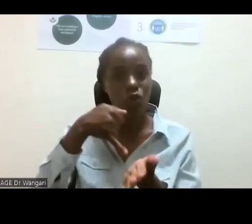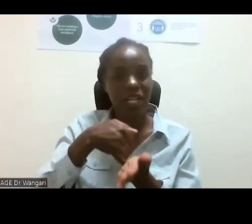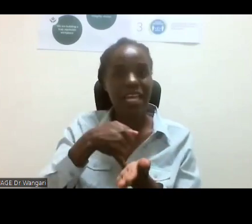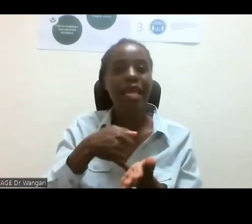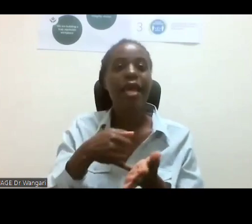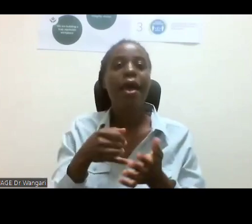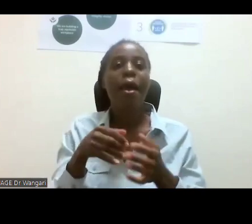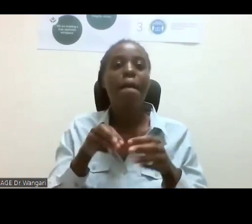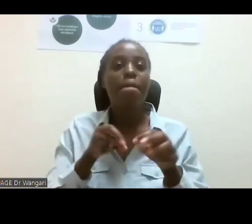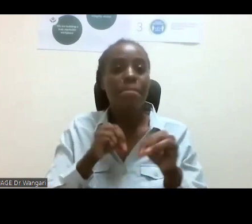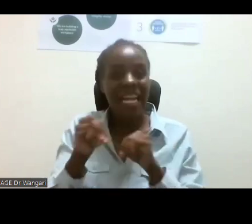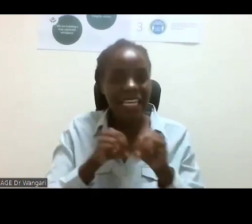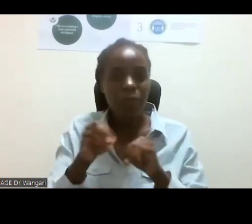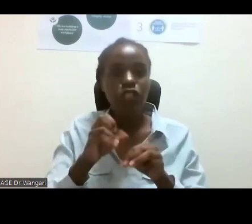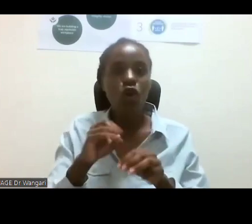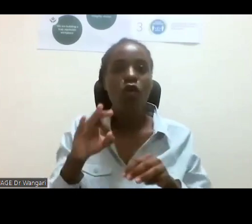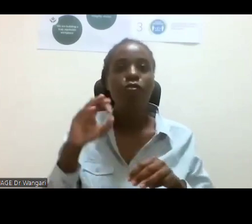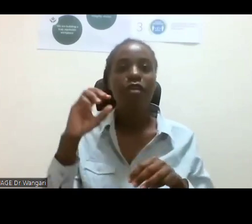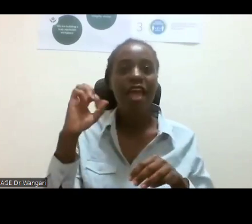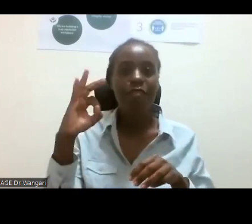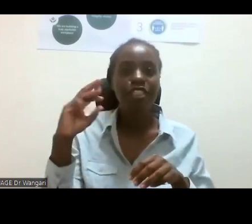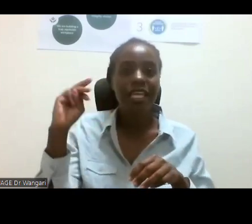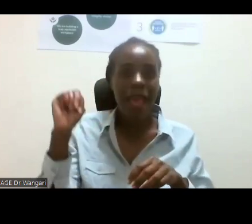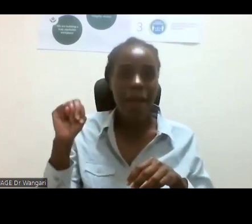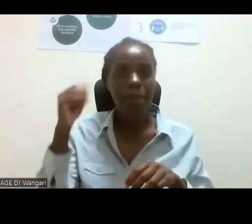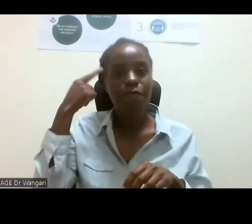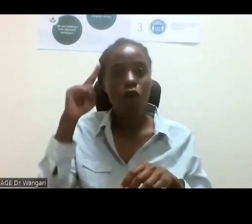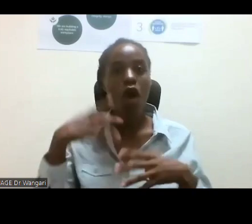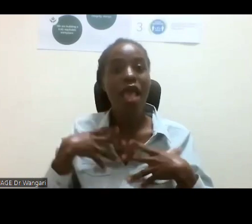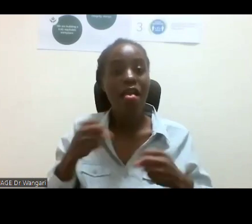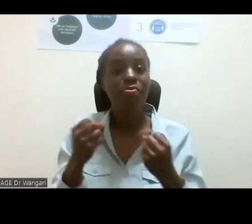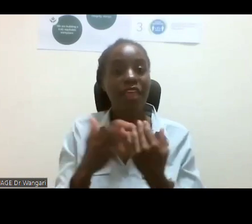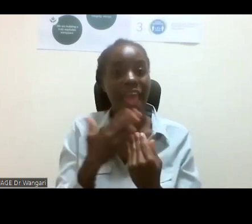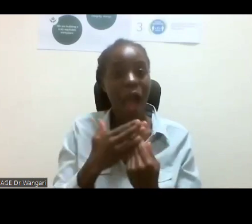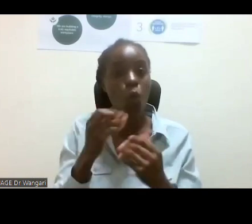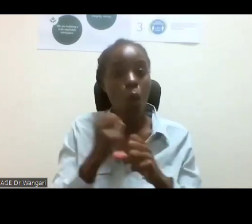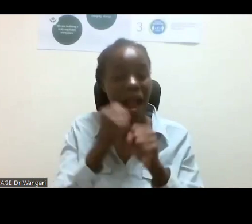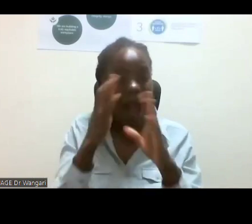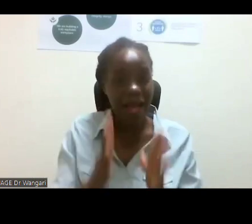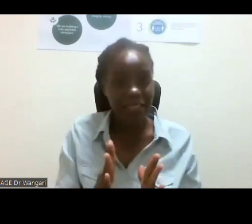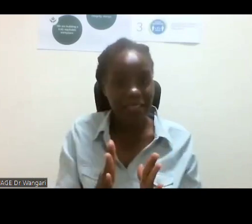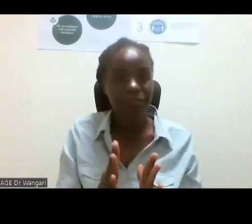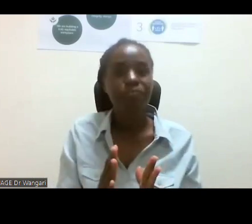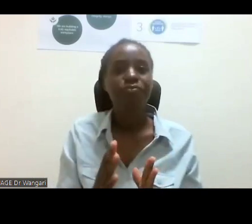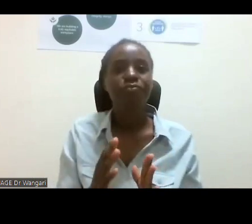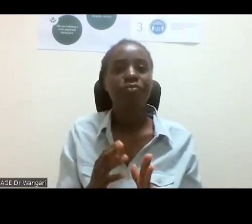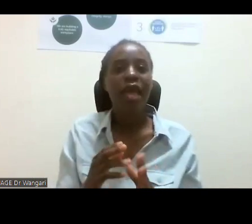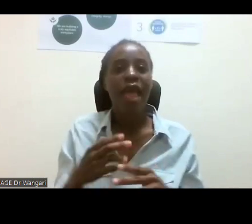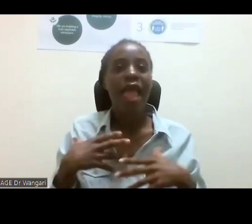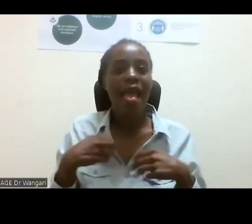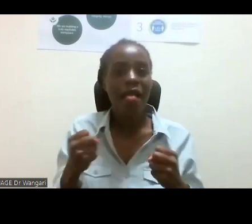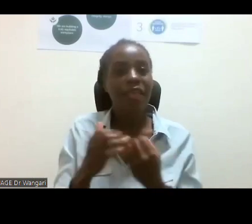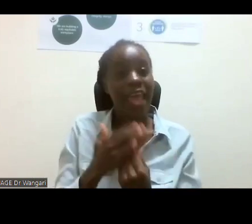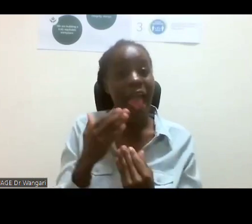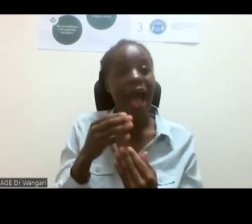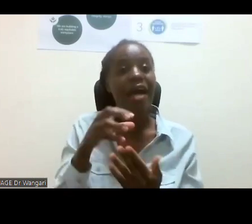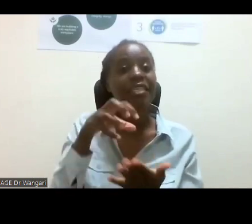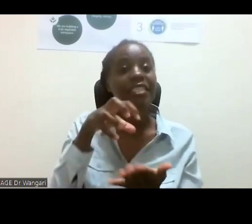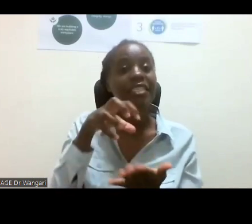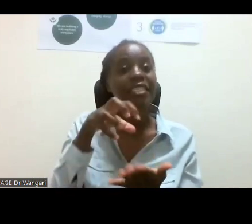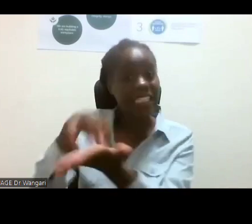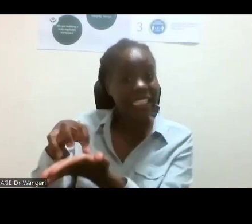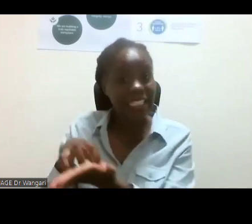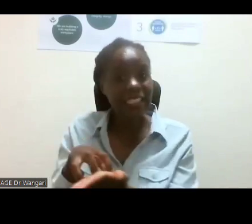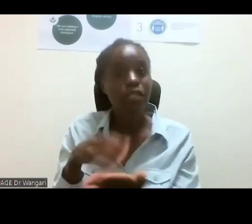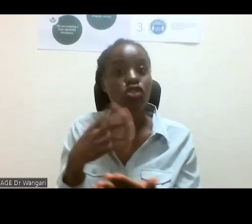for healthcare workers, and person-centered communication for FGM in healthcare settings. The Ministry of Health has